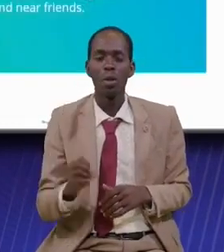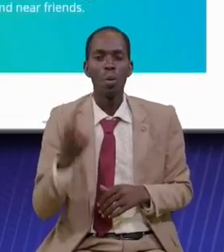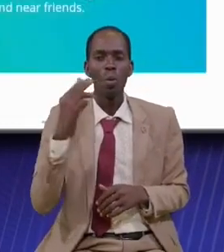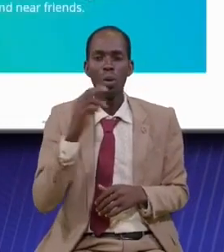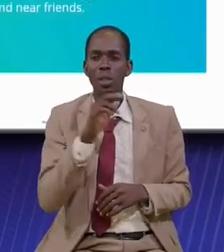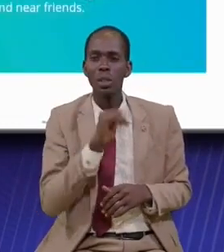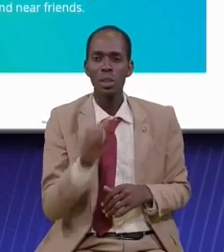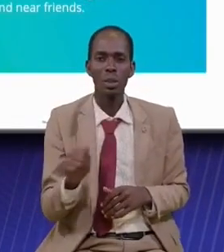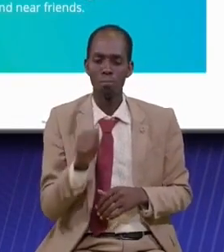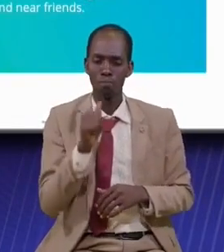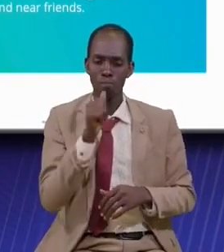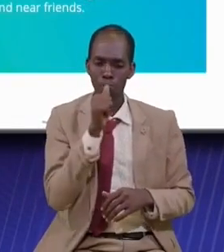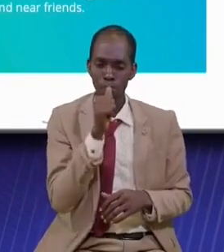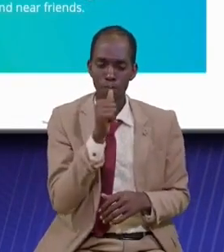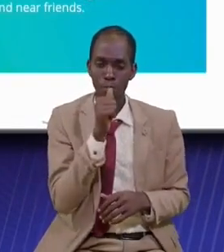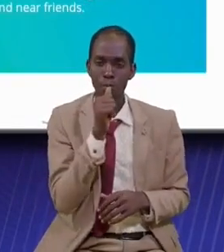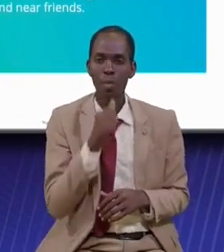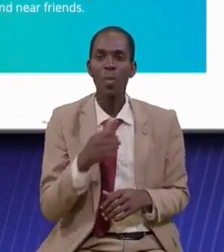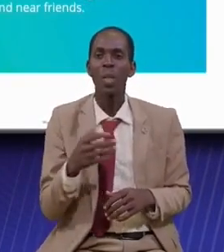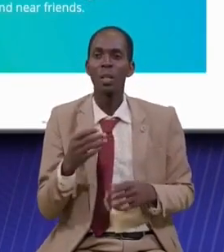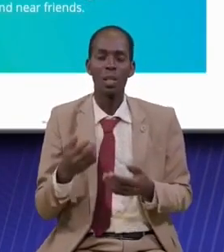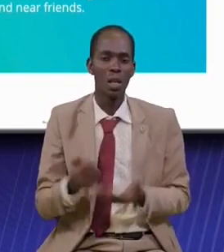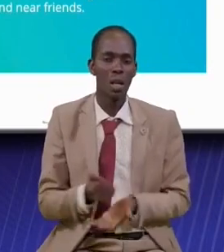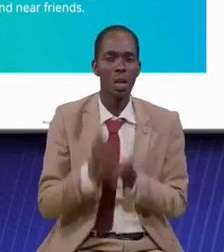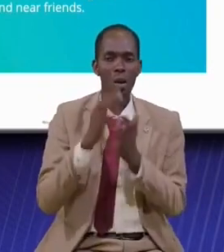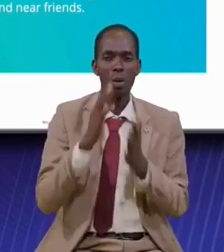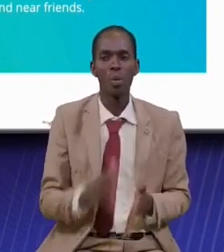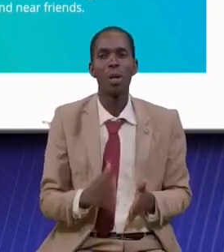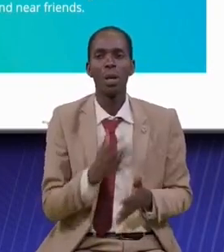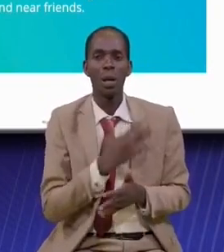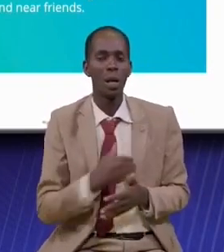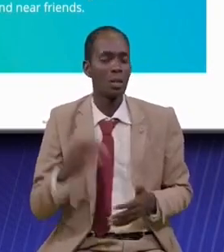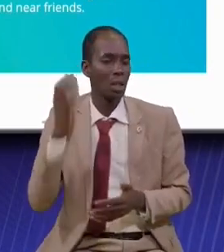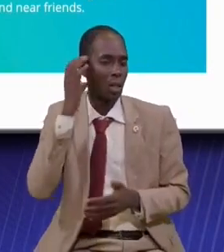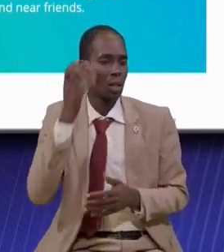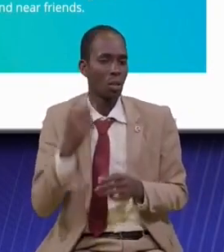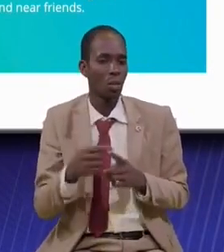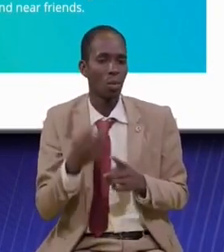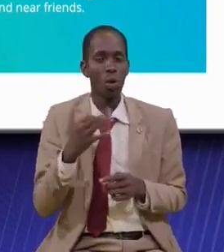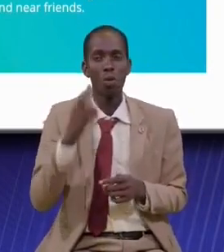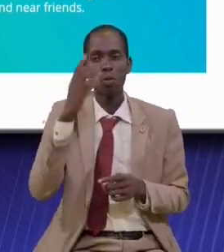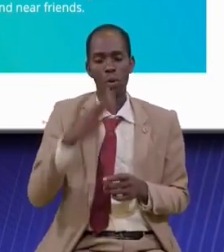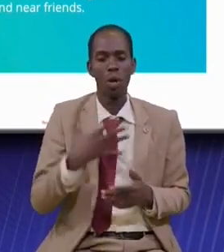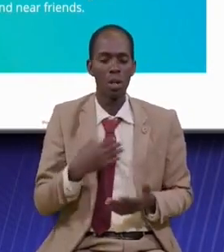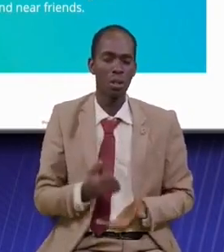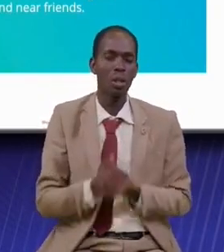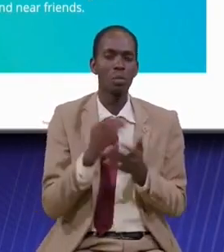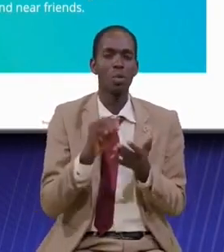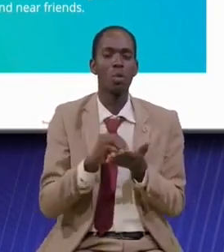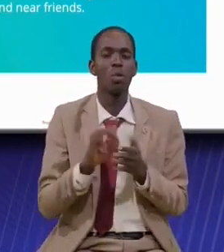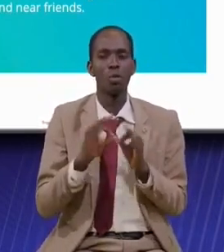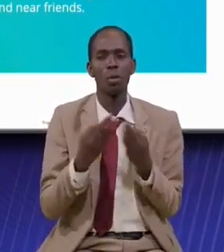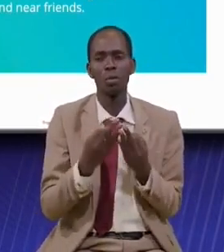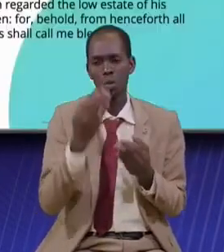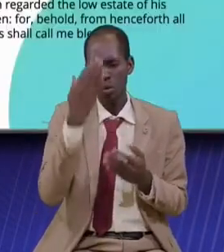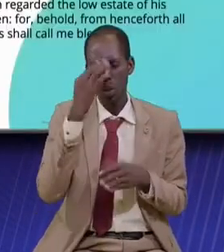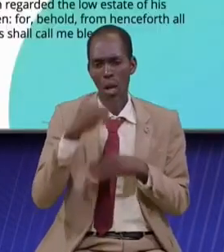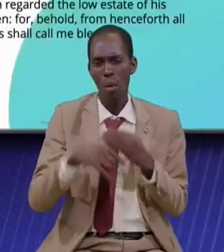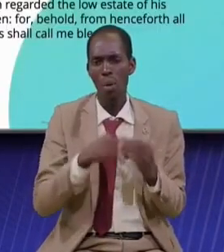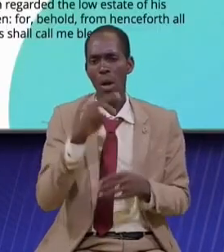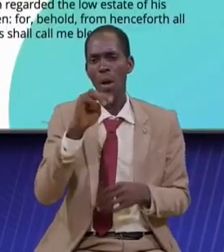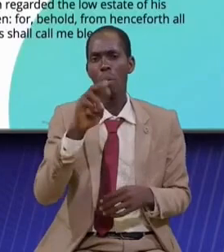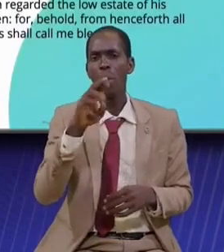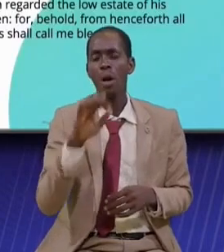time came, he summoned his family and they heard the word of God. Oh, what about Mary? We know about Mary. Mary gave herself.